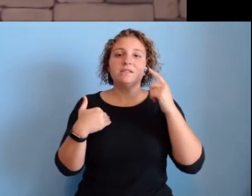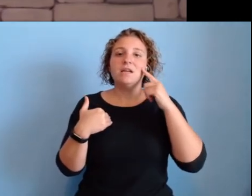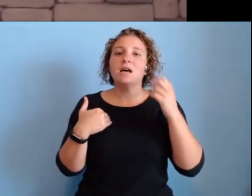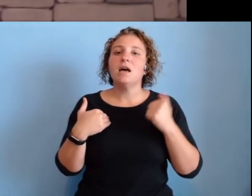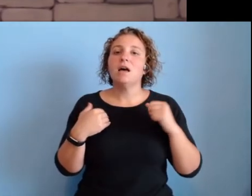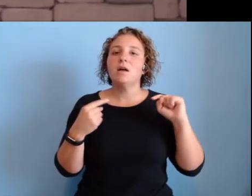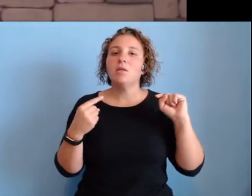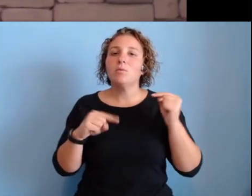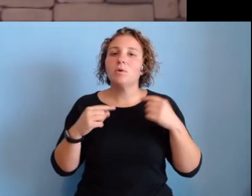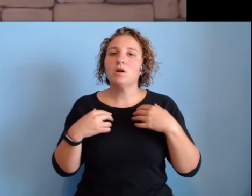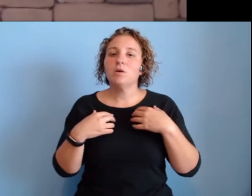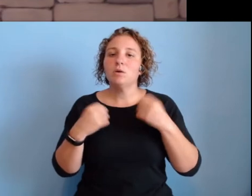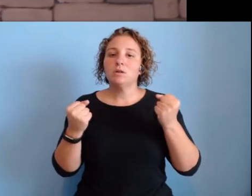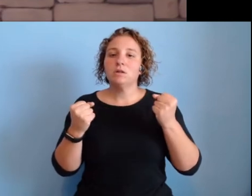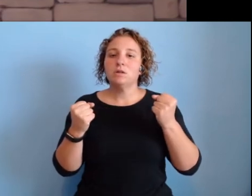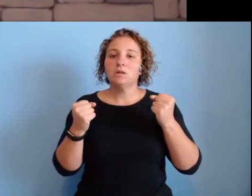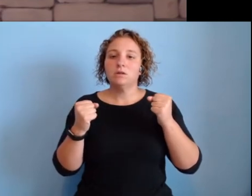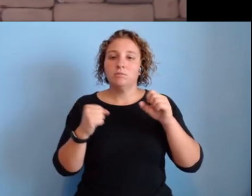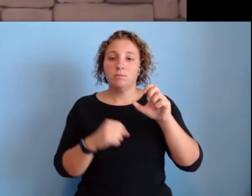learned something, by a sword